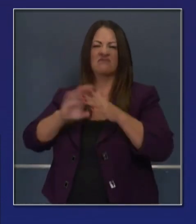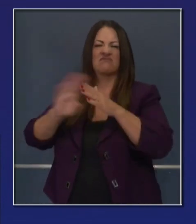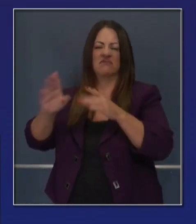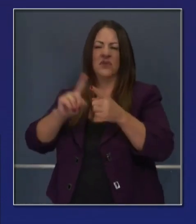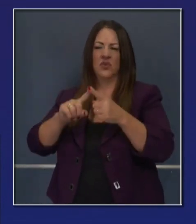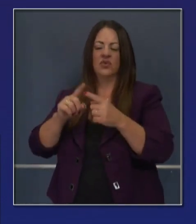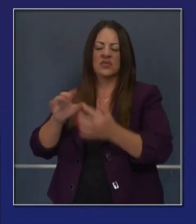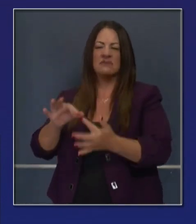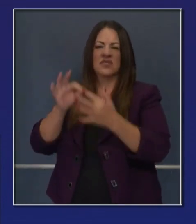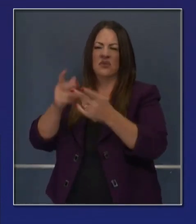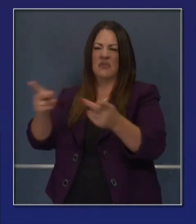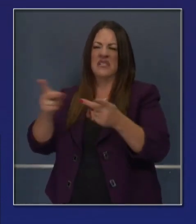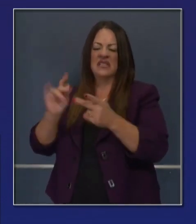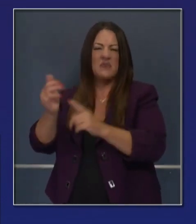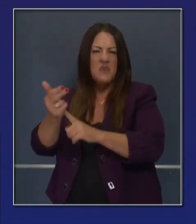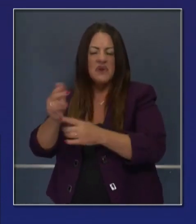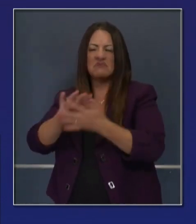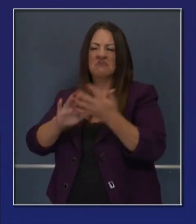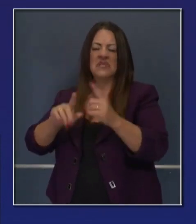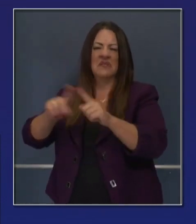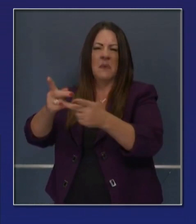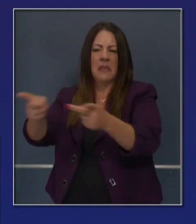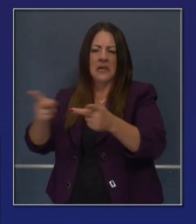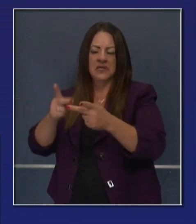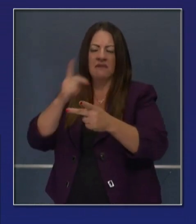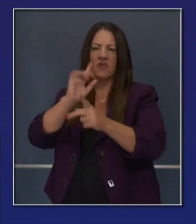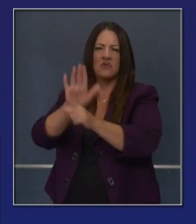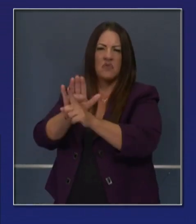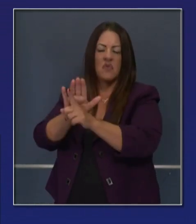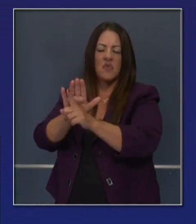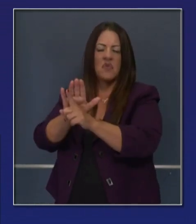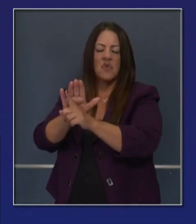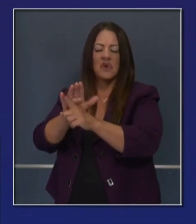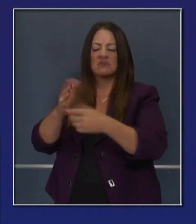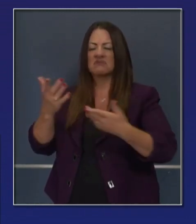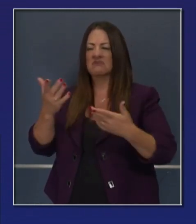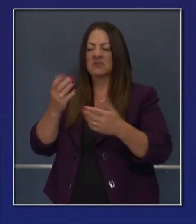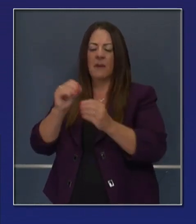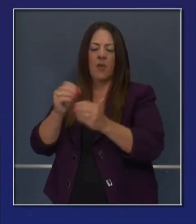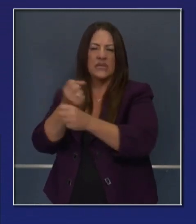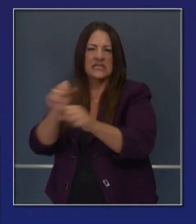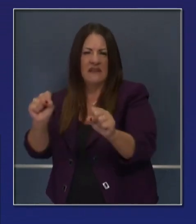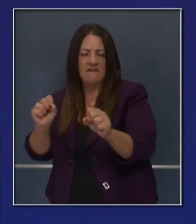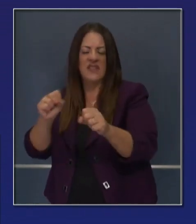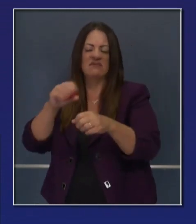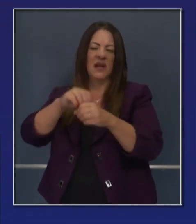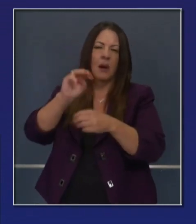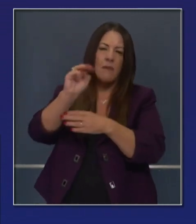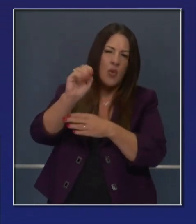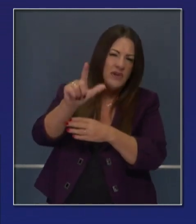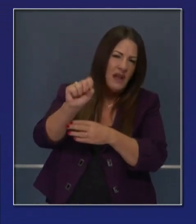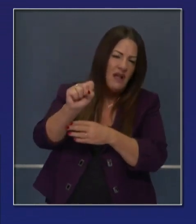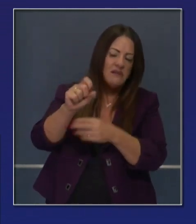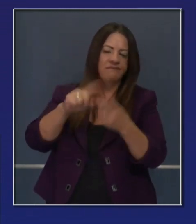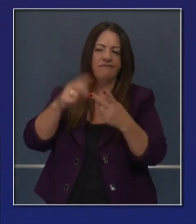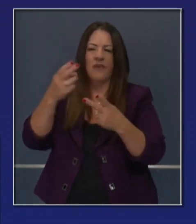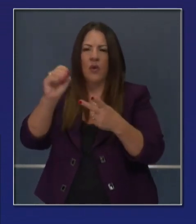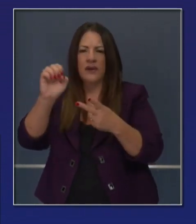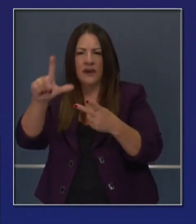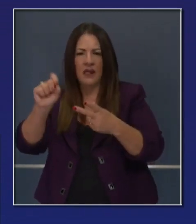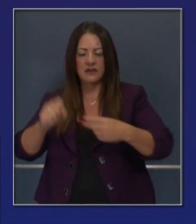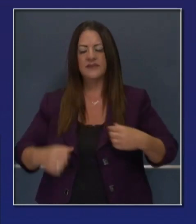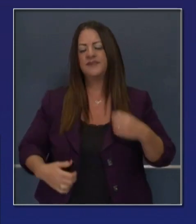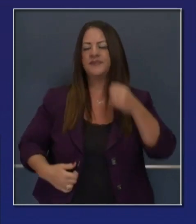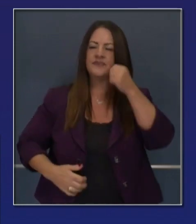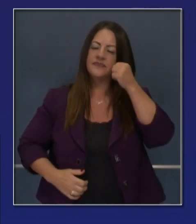isolate, focused on their health, not just their safety, in hotels and motels. I'll remind people this historic